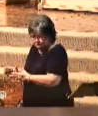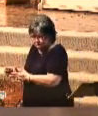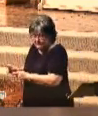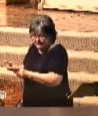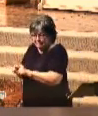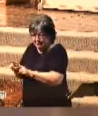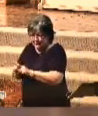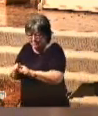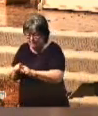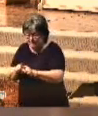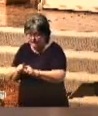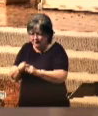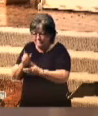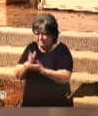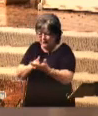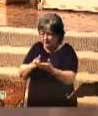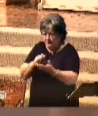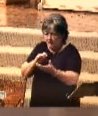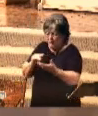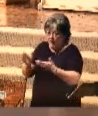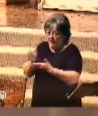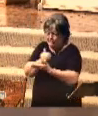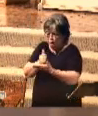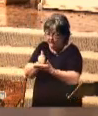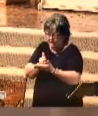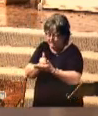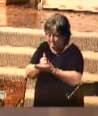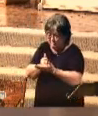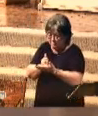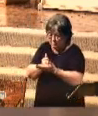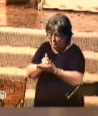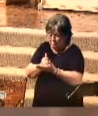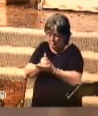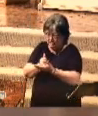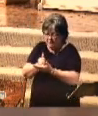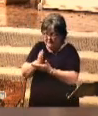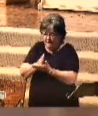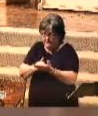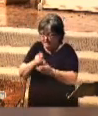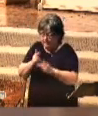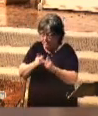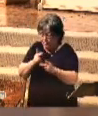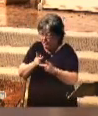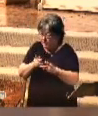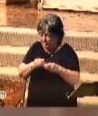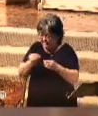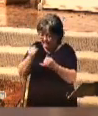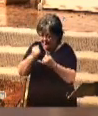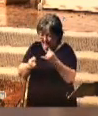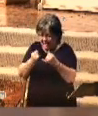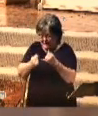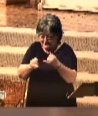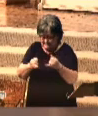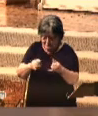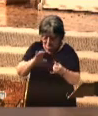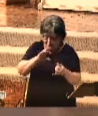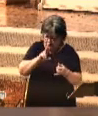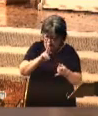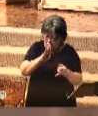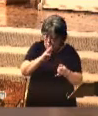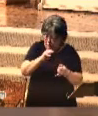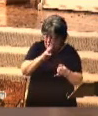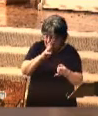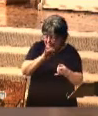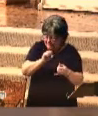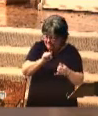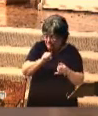Now, this is the way that a lot of us Christians treat God. Lord, now, you understand I gotta pay my